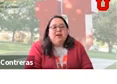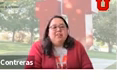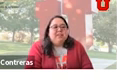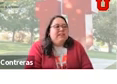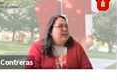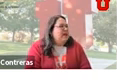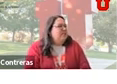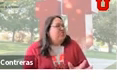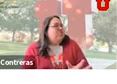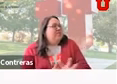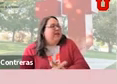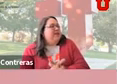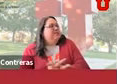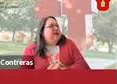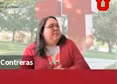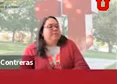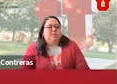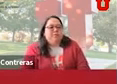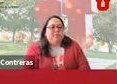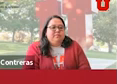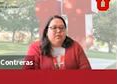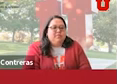quick on the virtual events,